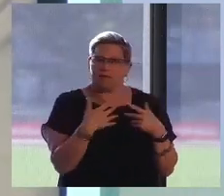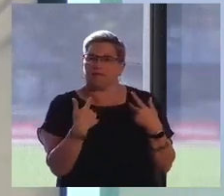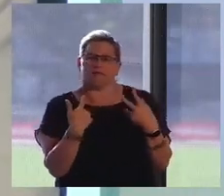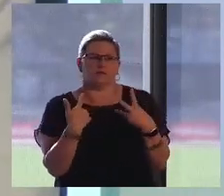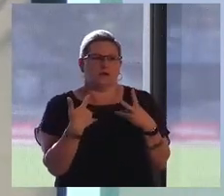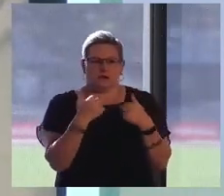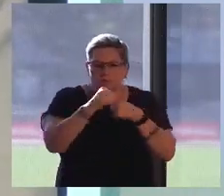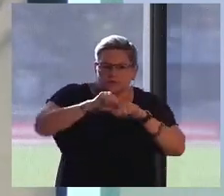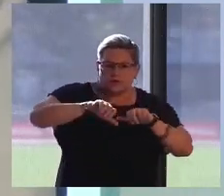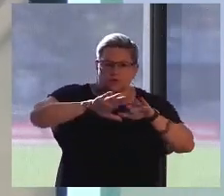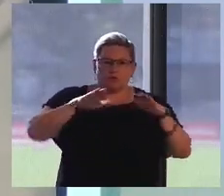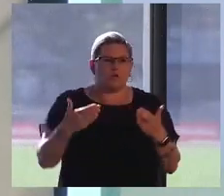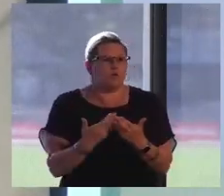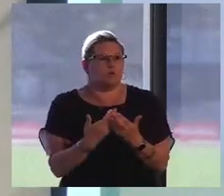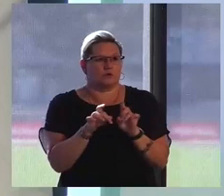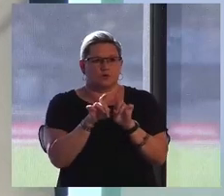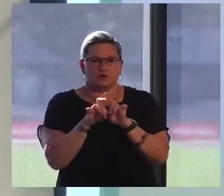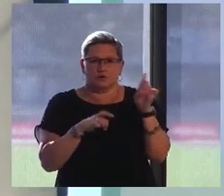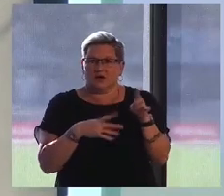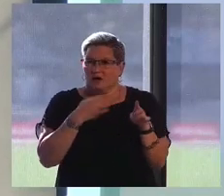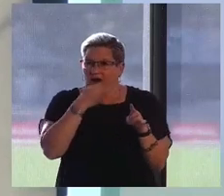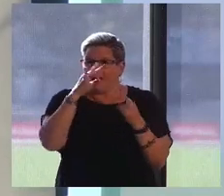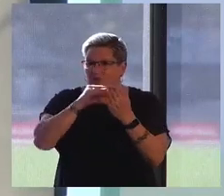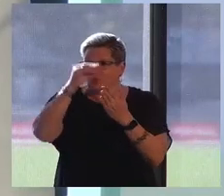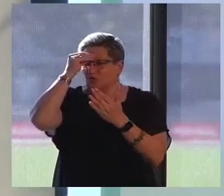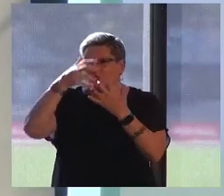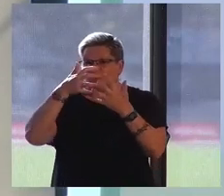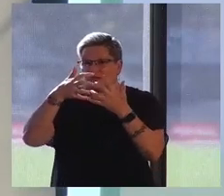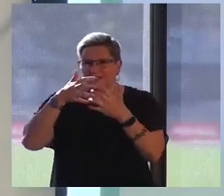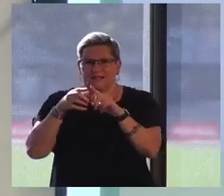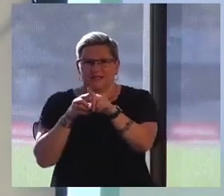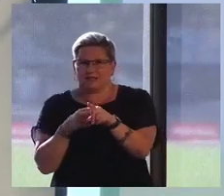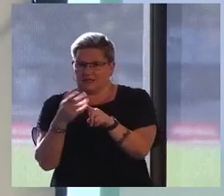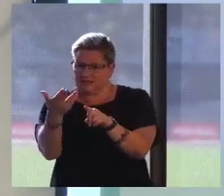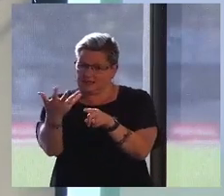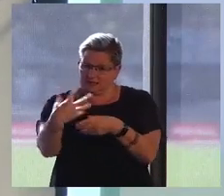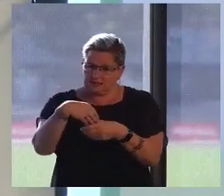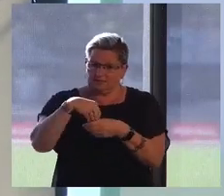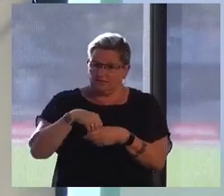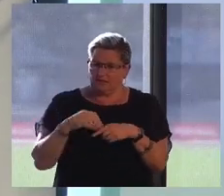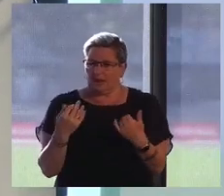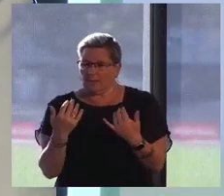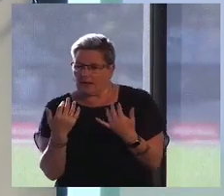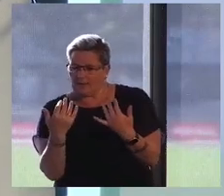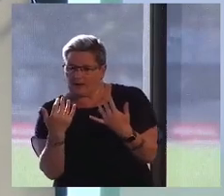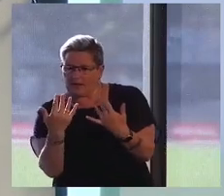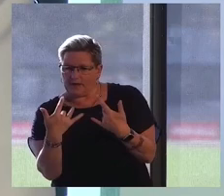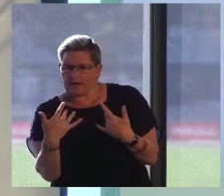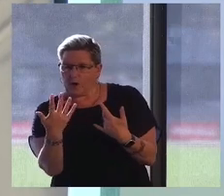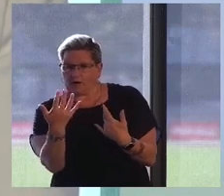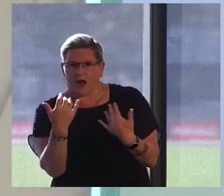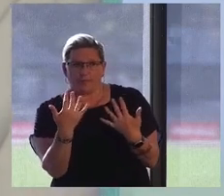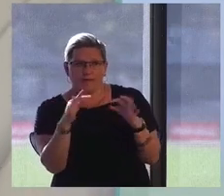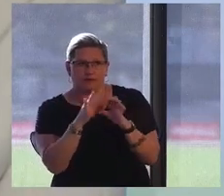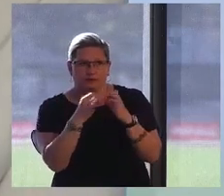his graduate students to help him calculate. And he came up, the number was extraordinary. As I said, I'm not good at